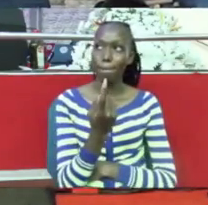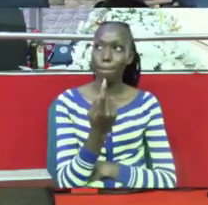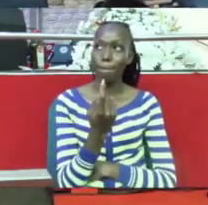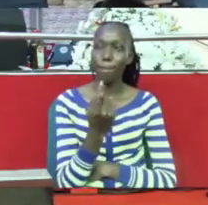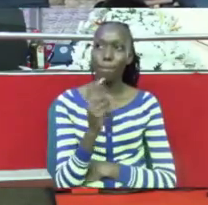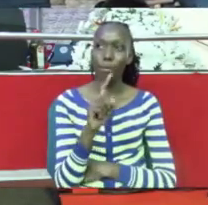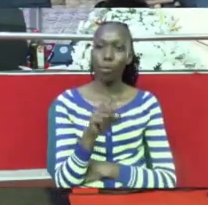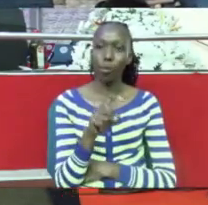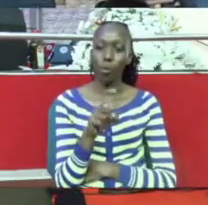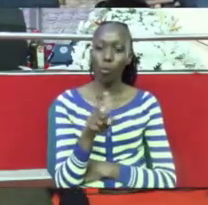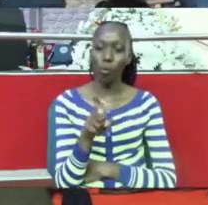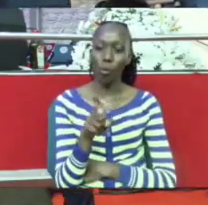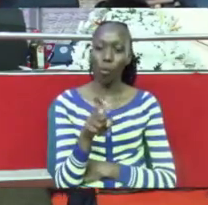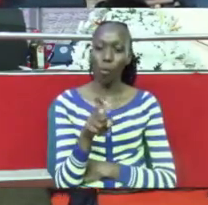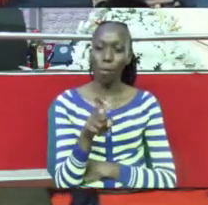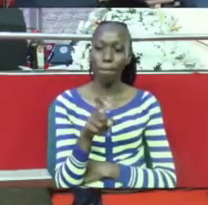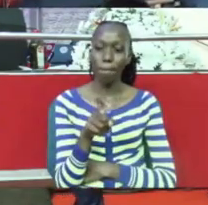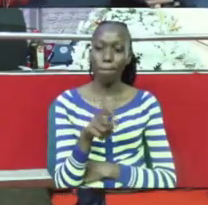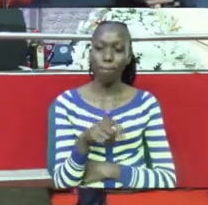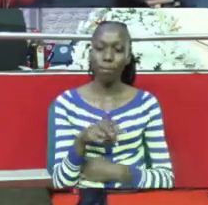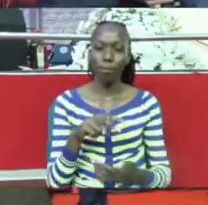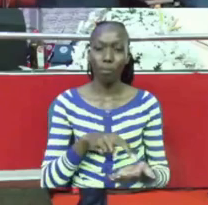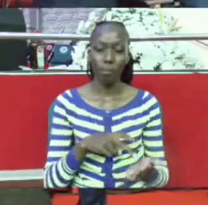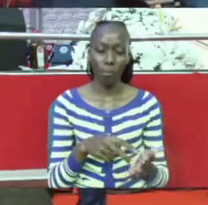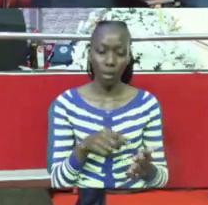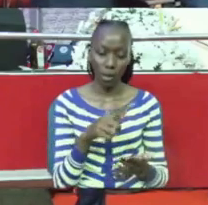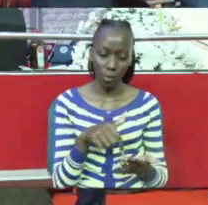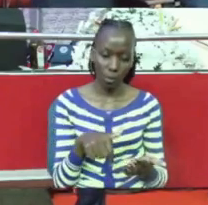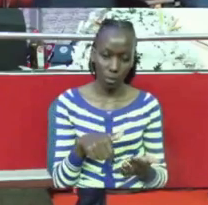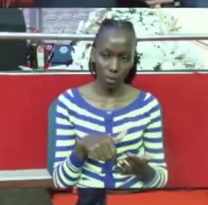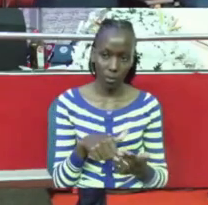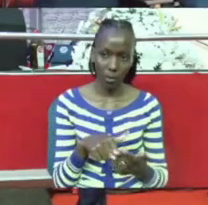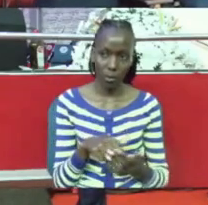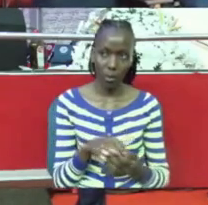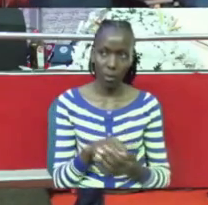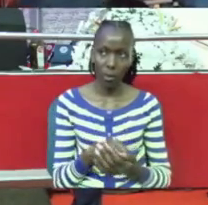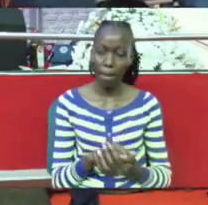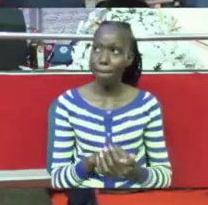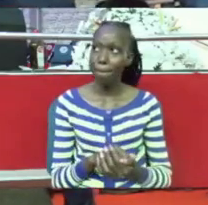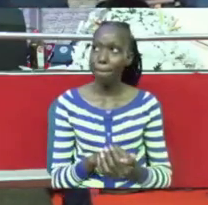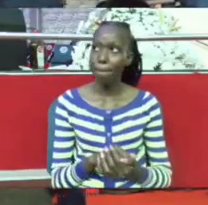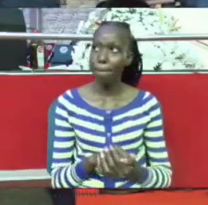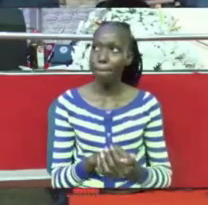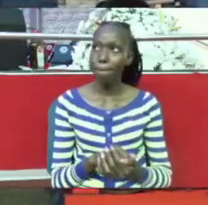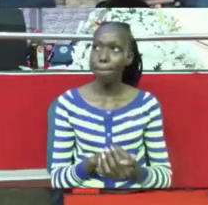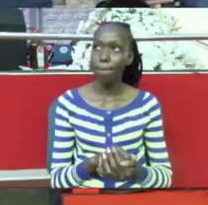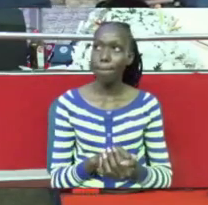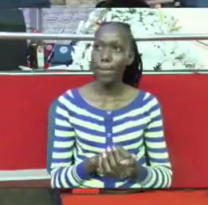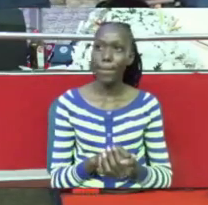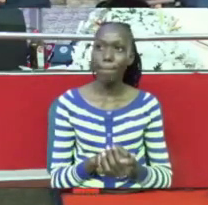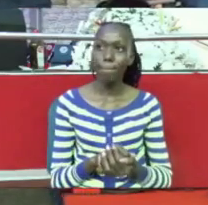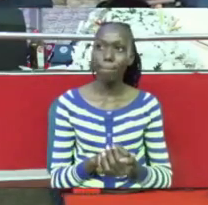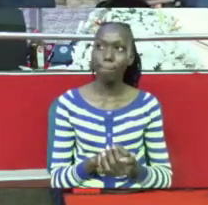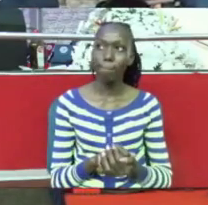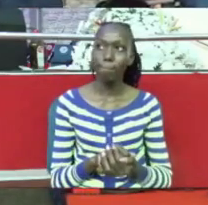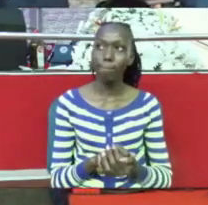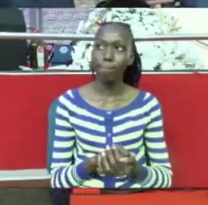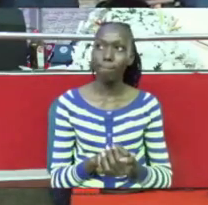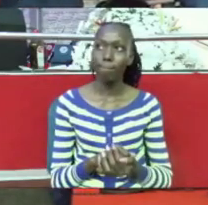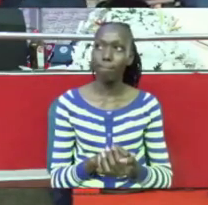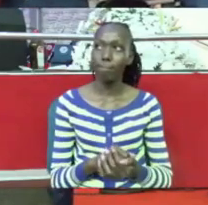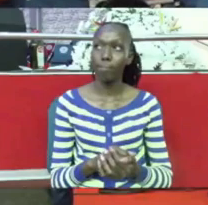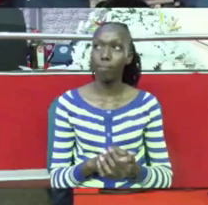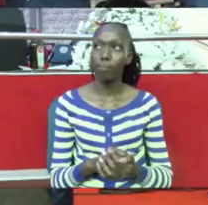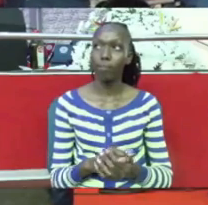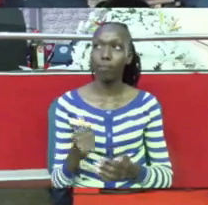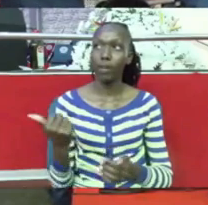is any creeping animal with long, slender, soft bodies and no limbs. Ni mnyama ambaye anatambaa mrefu